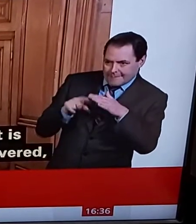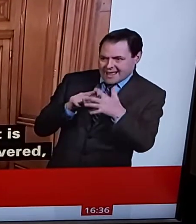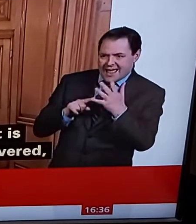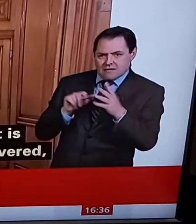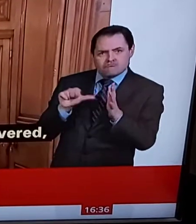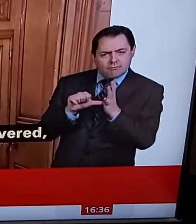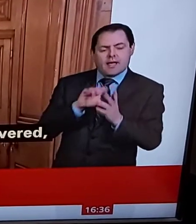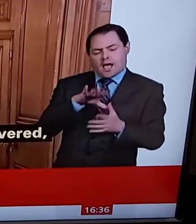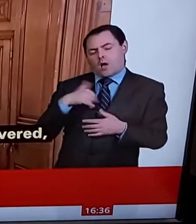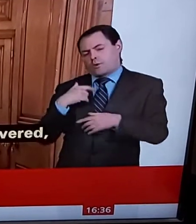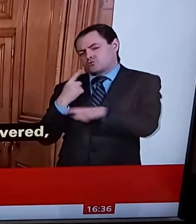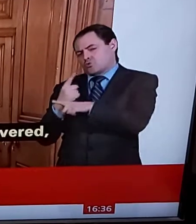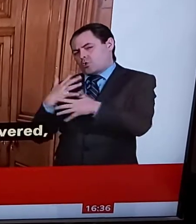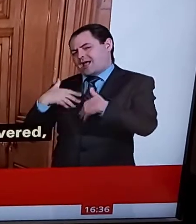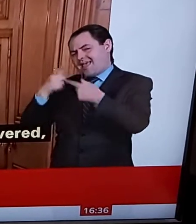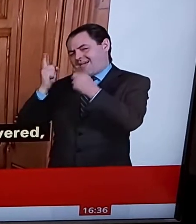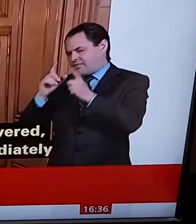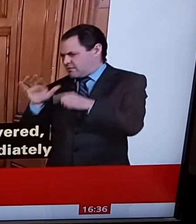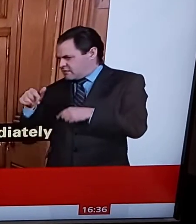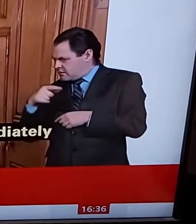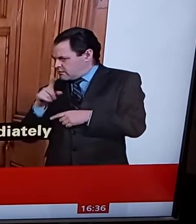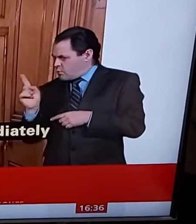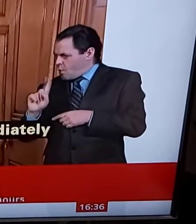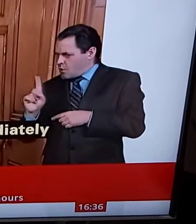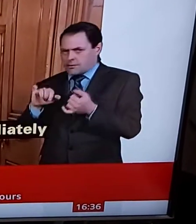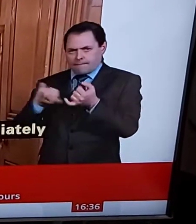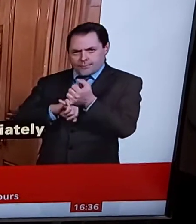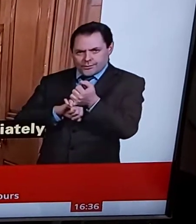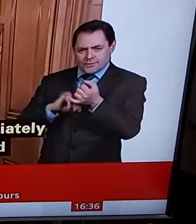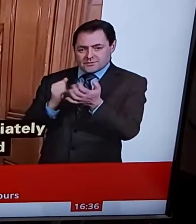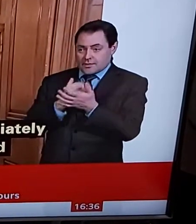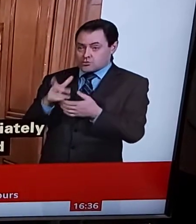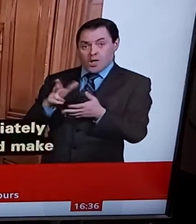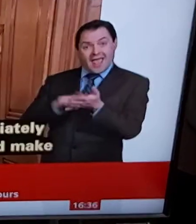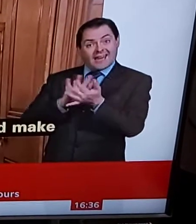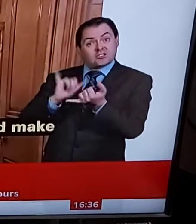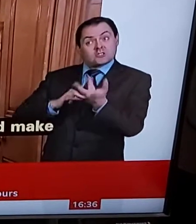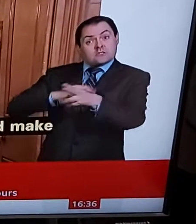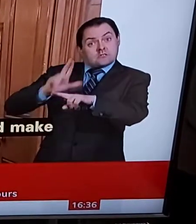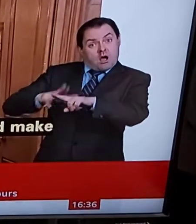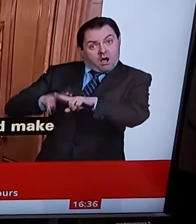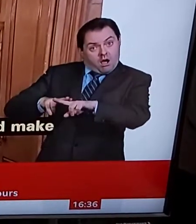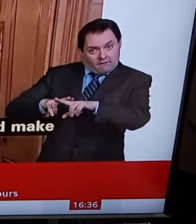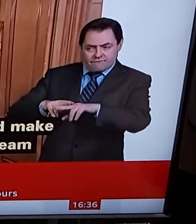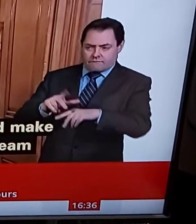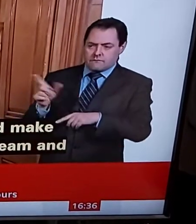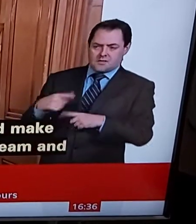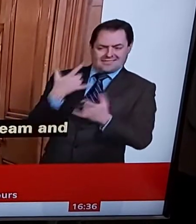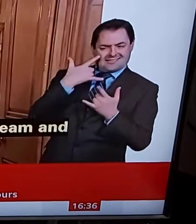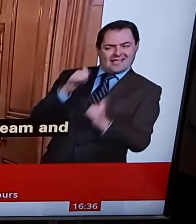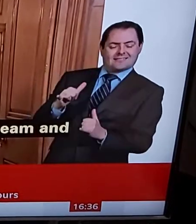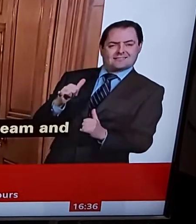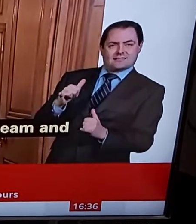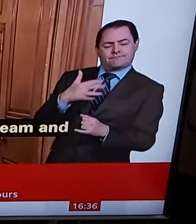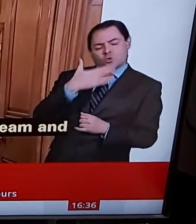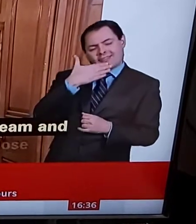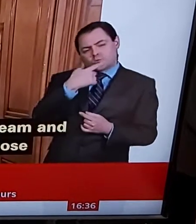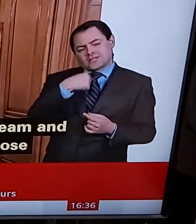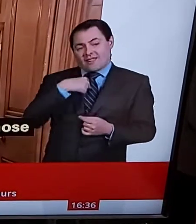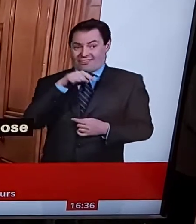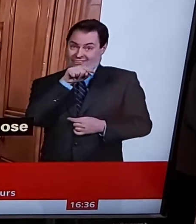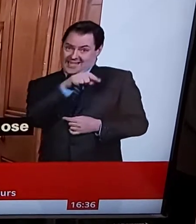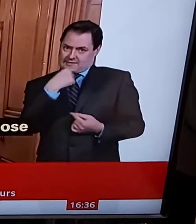we'll make sure, working with the Boots team and others, that those who need those tests get those tests. And thank you for that reporting, because it's precisely